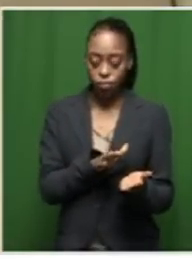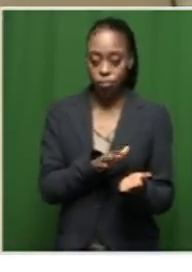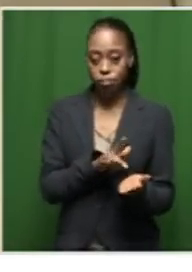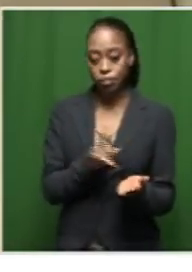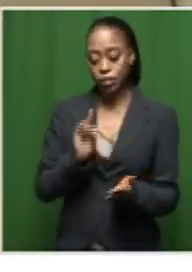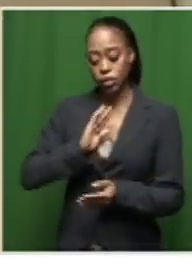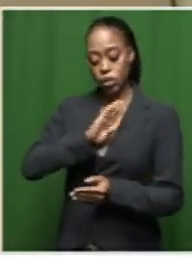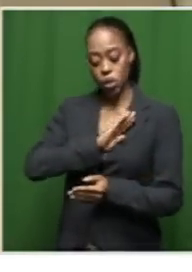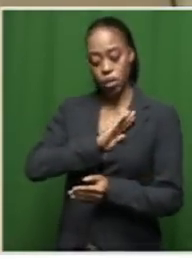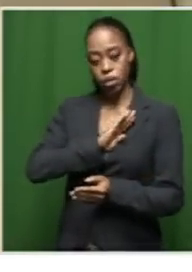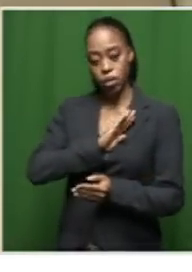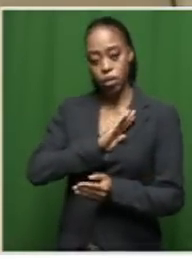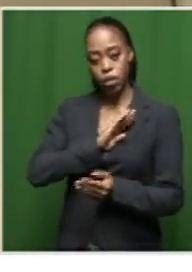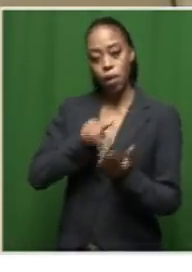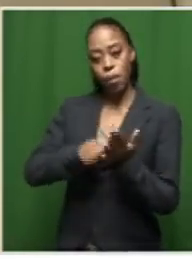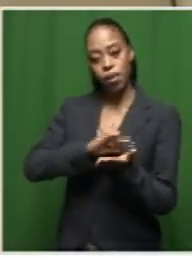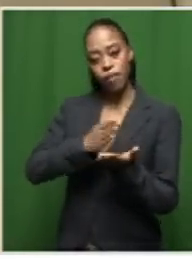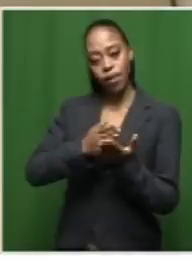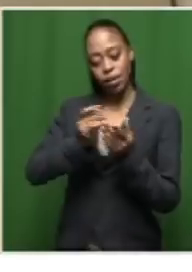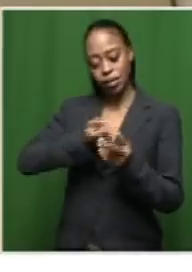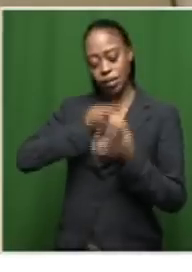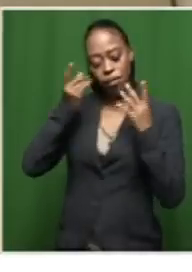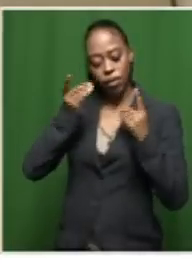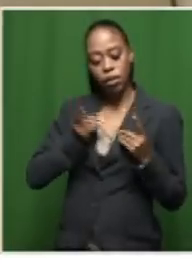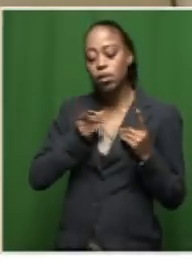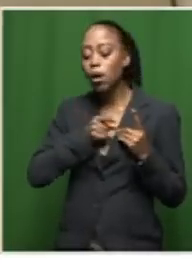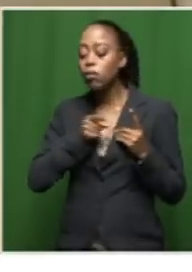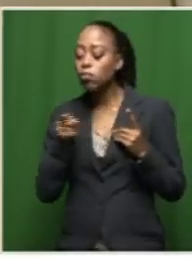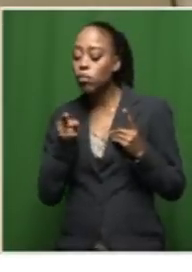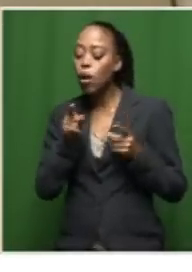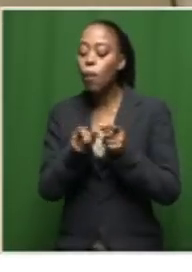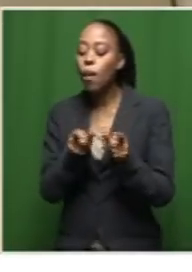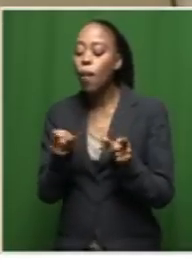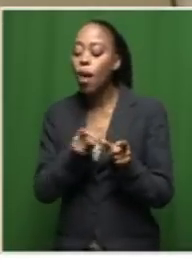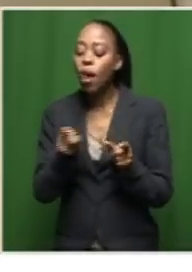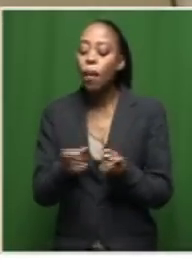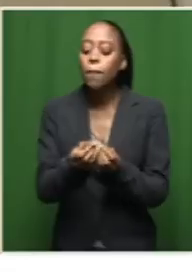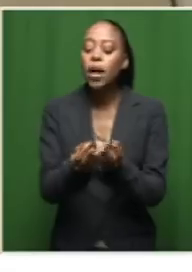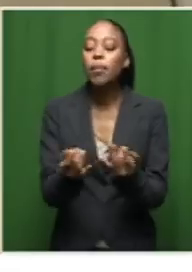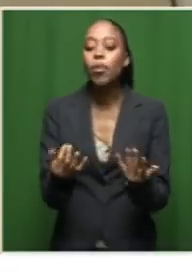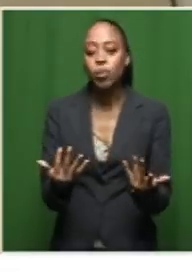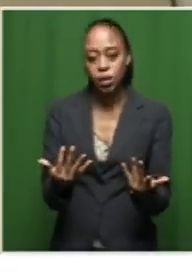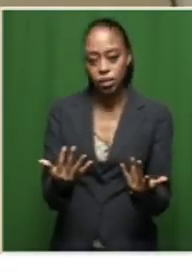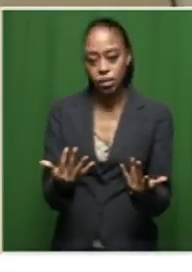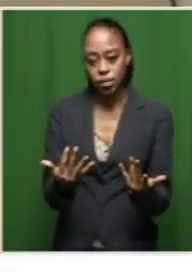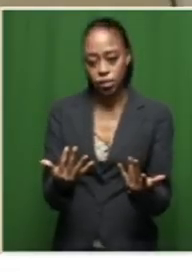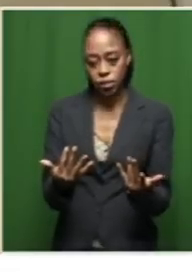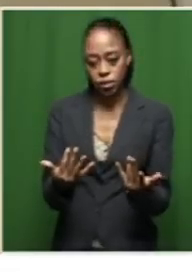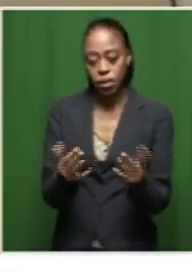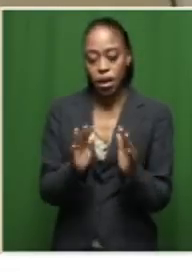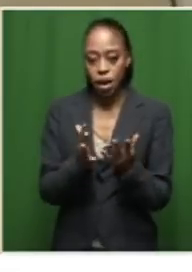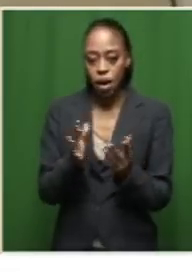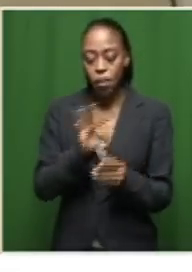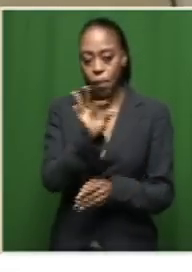it is the board of the pension fund that decides who of your dependents gets what. In terms